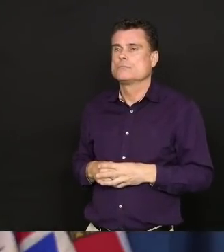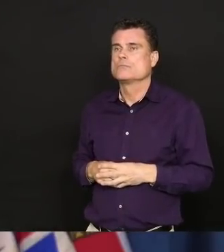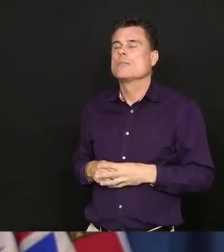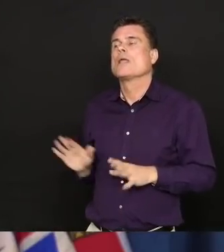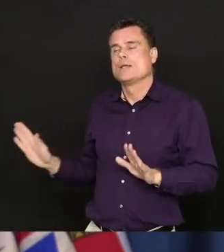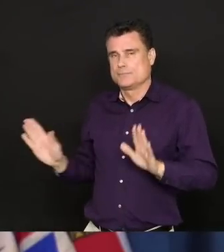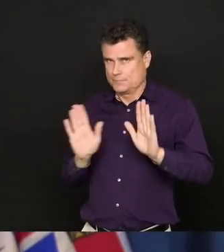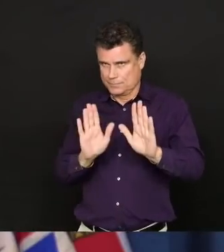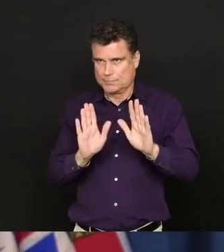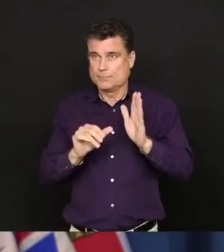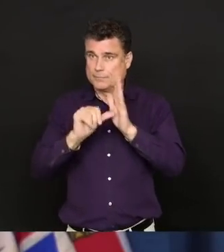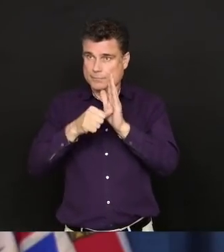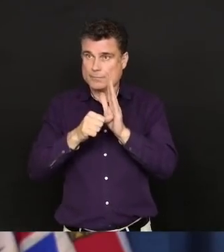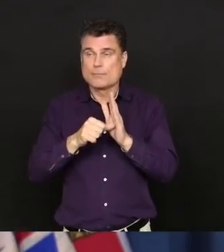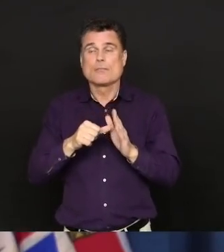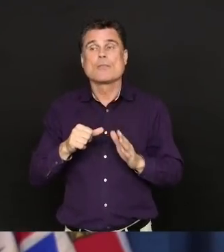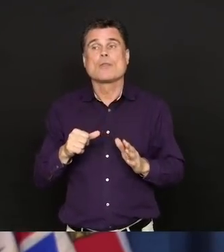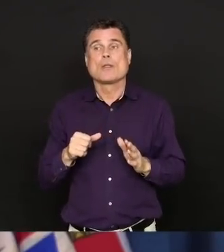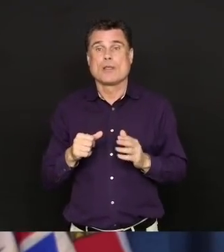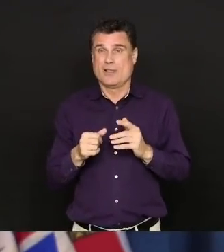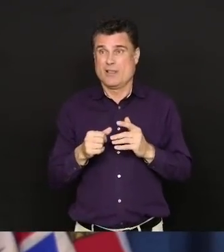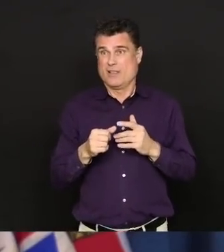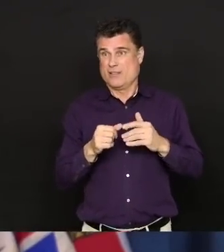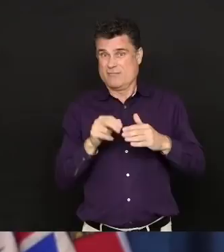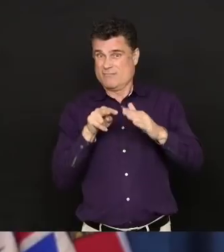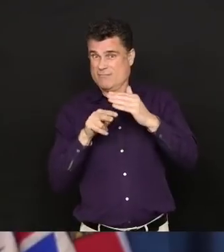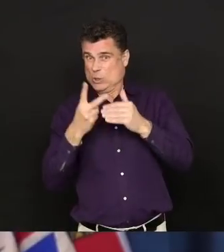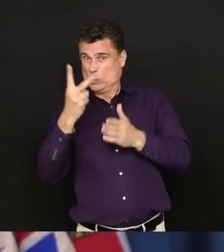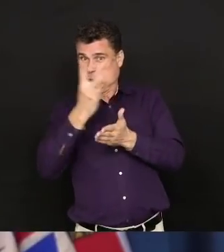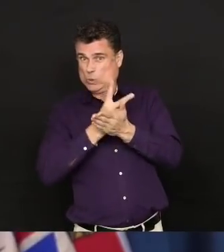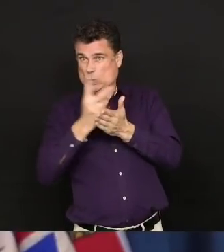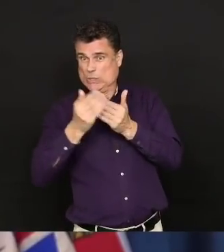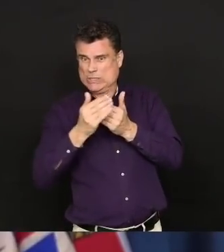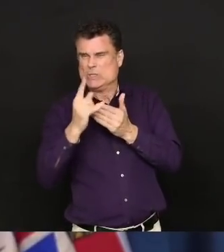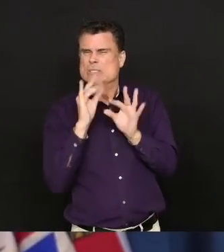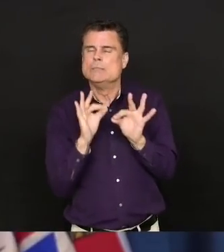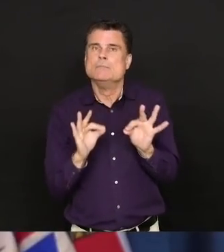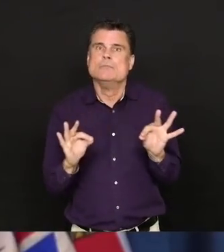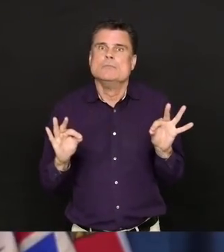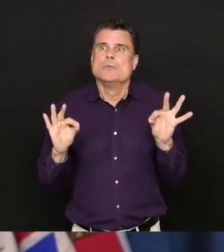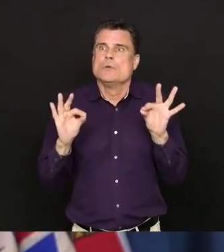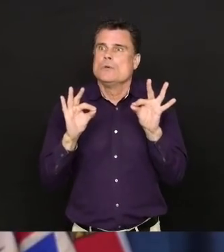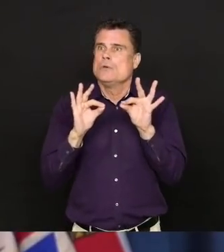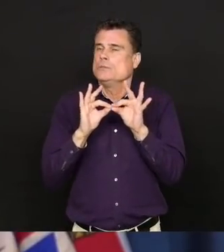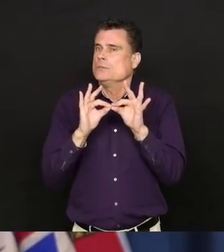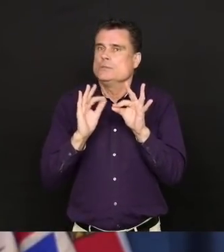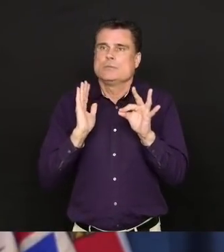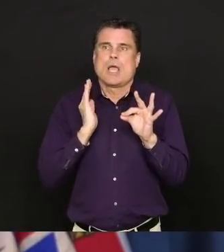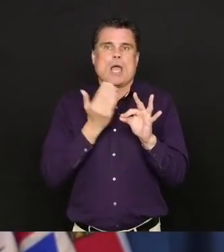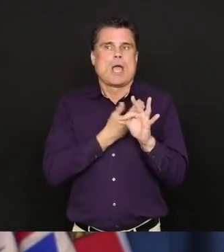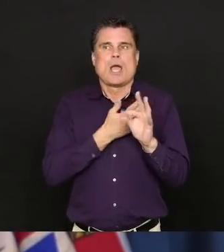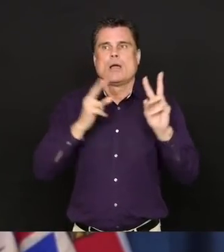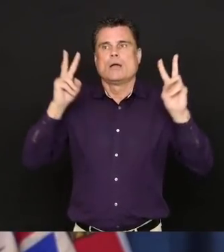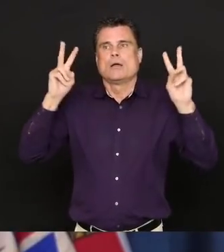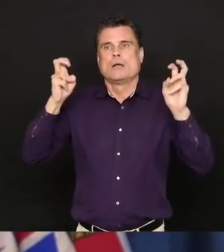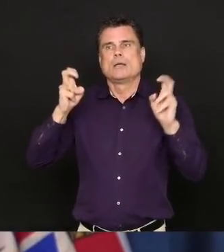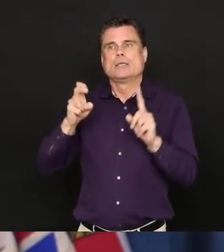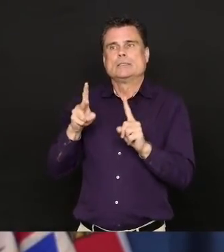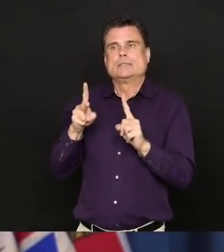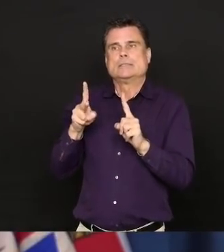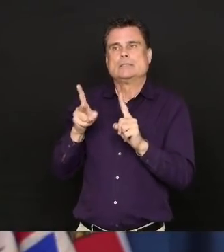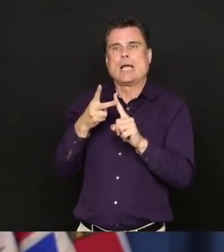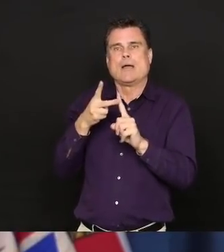our second incubation period since we put in the strong social distancing measures, the closing